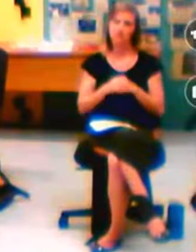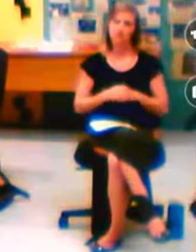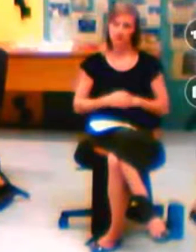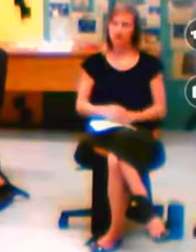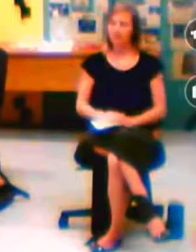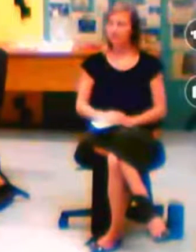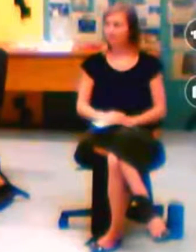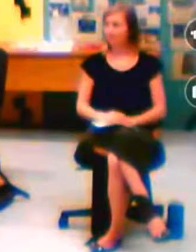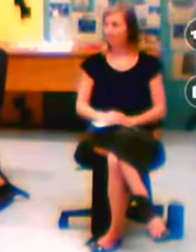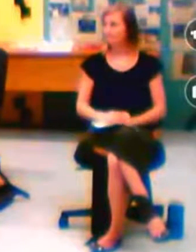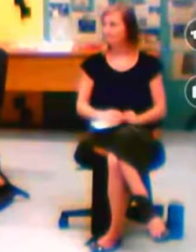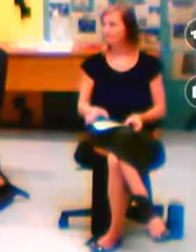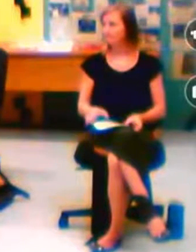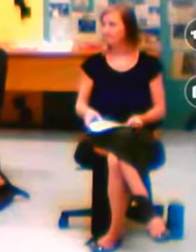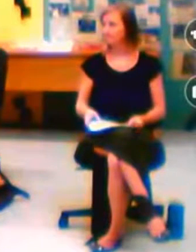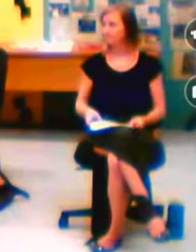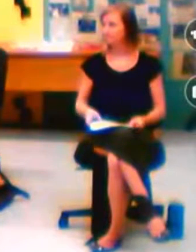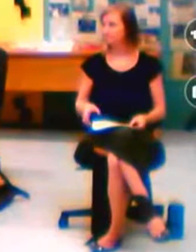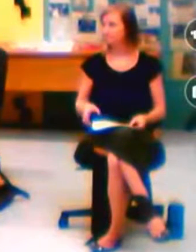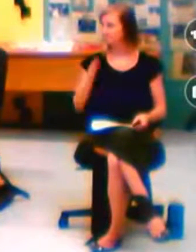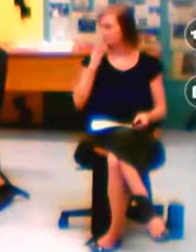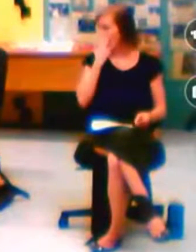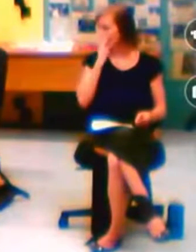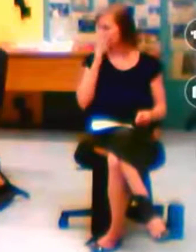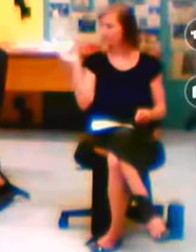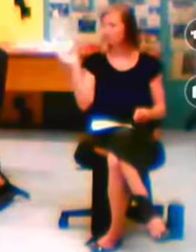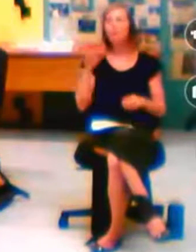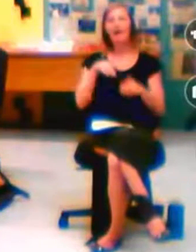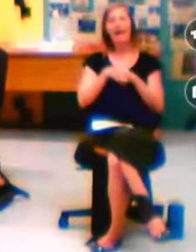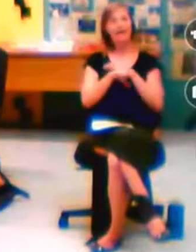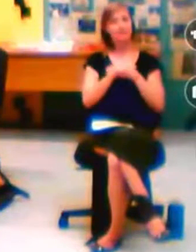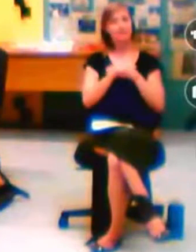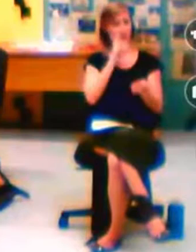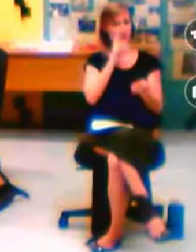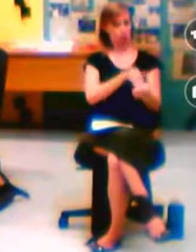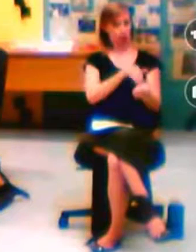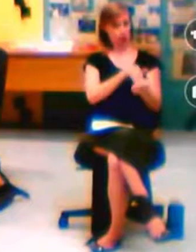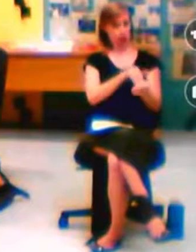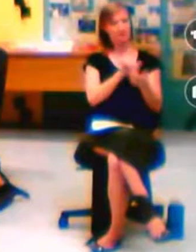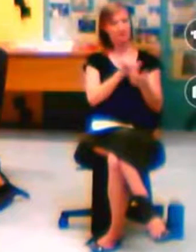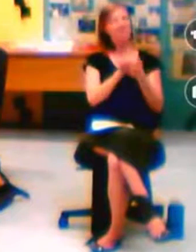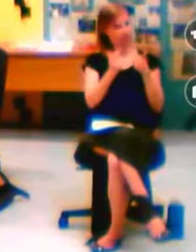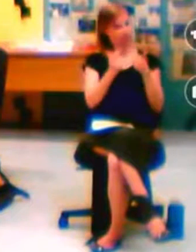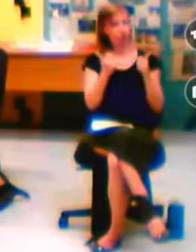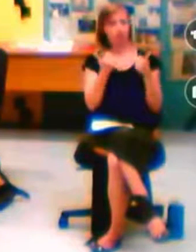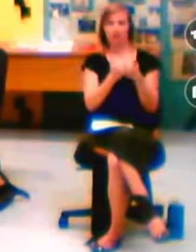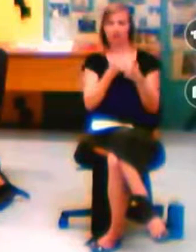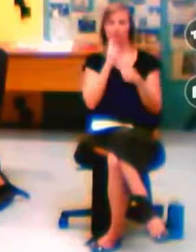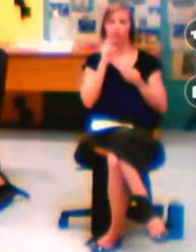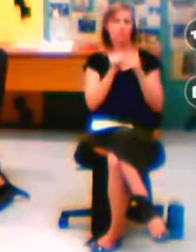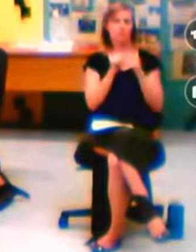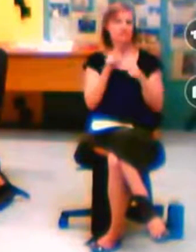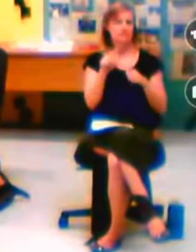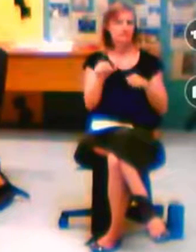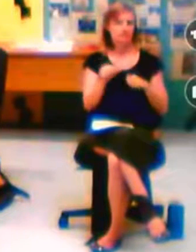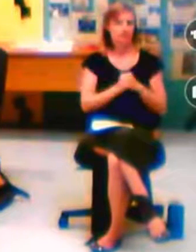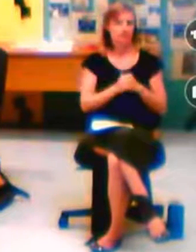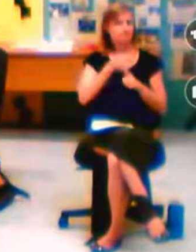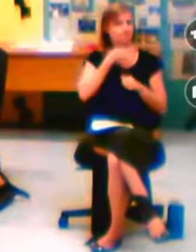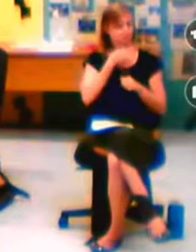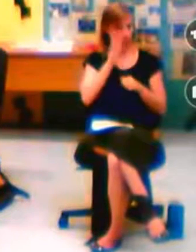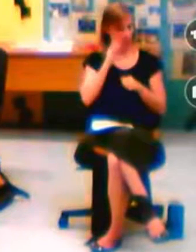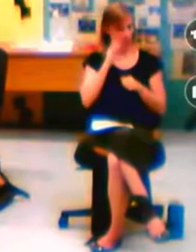that retirement plan. So this is not a good structure for efficiently using the tax money that they're collecting.